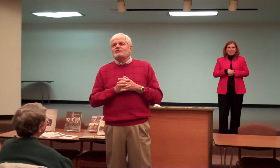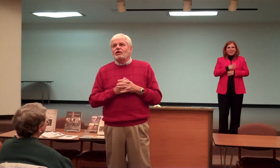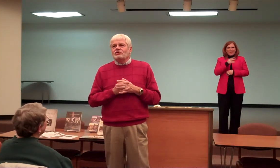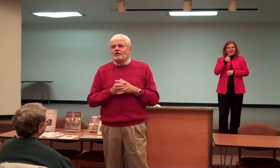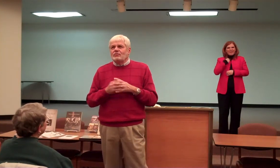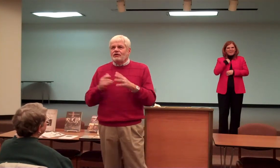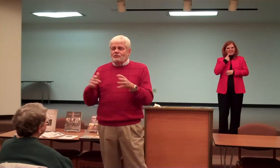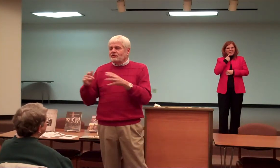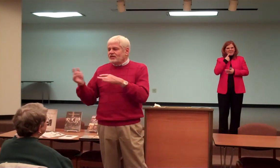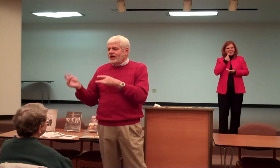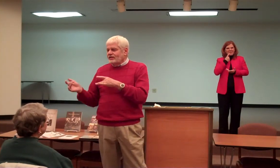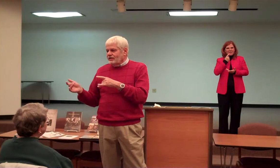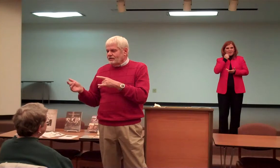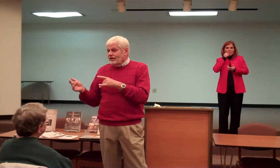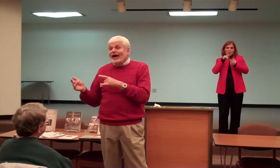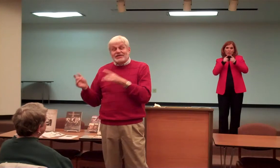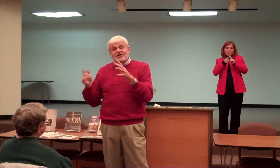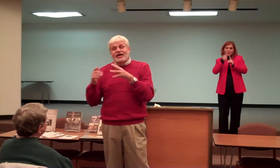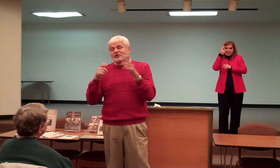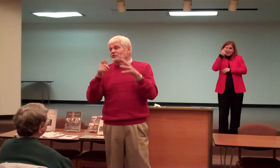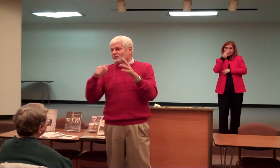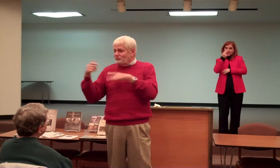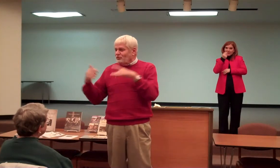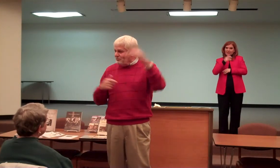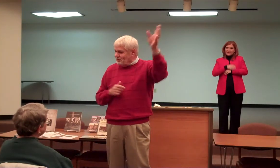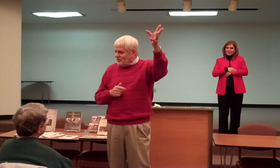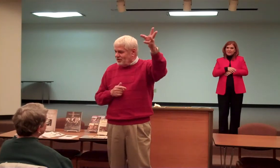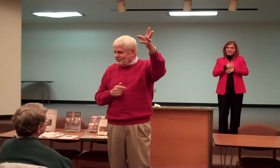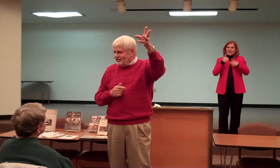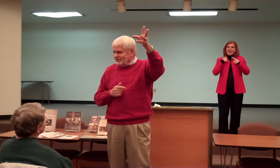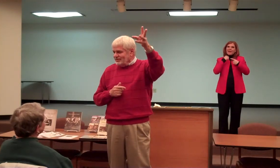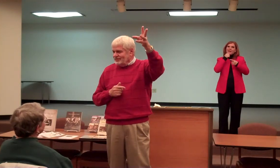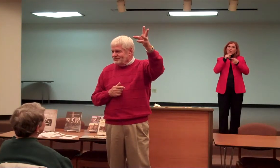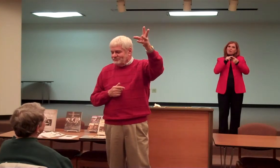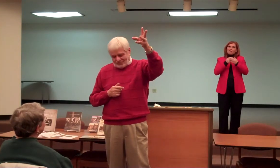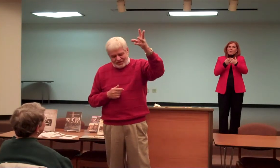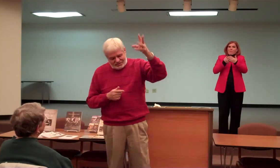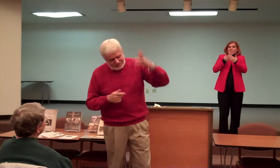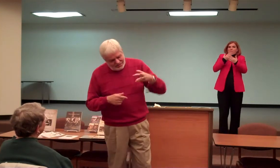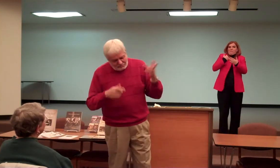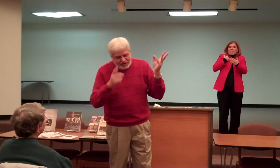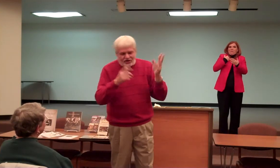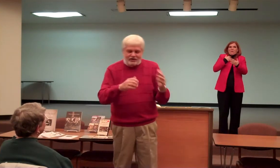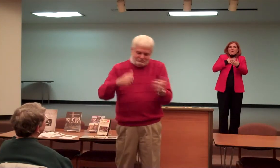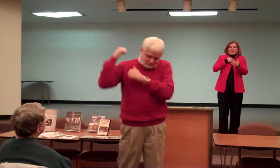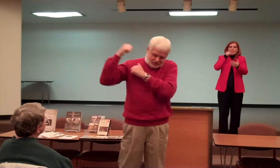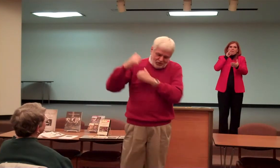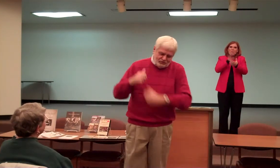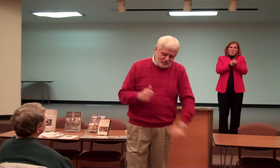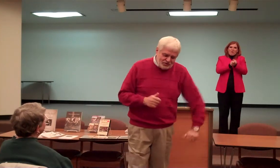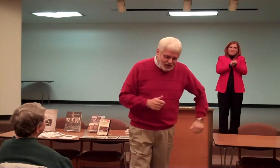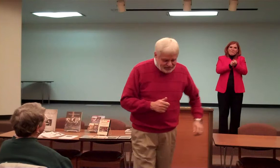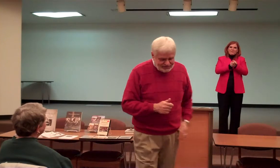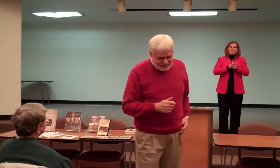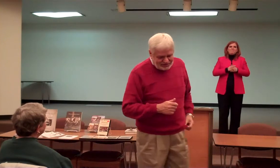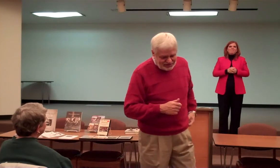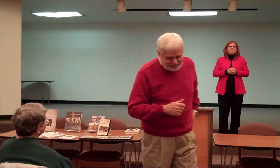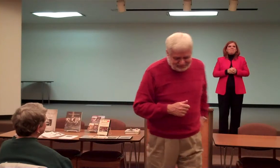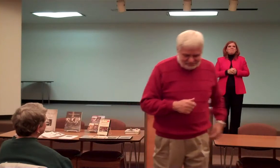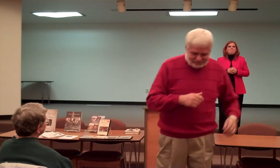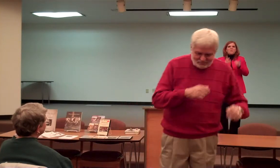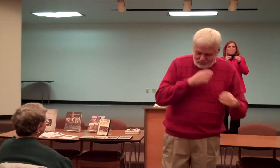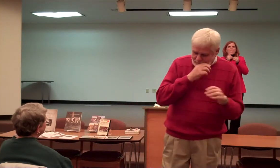And I said, well, my girlfriend's a Catholic. I actually had a girlfriend before I met my wife. Met her, girlfriend was gone.